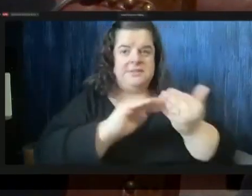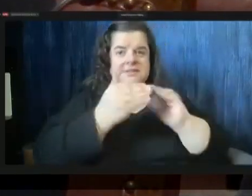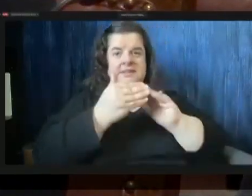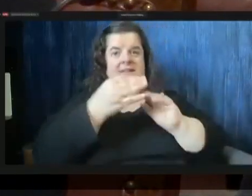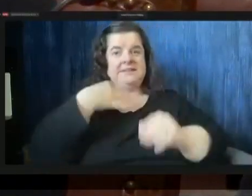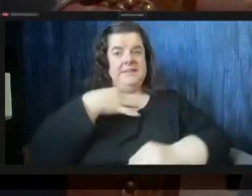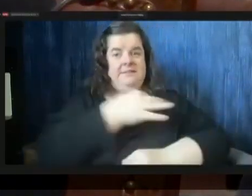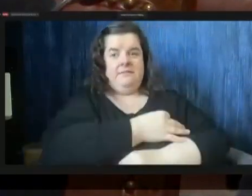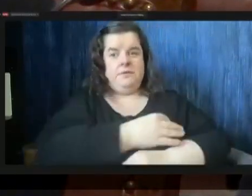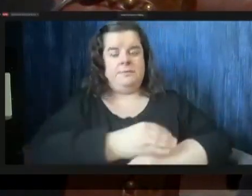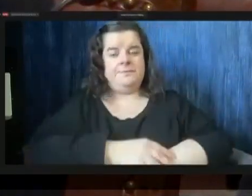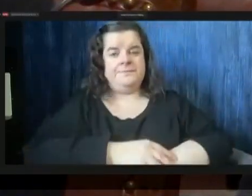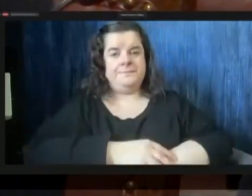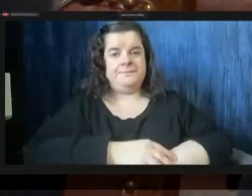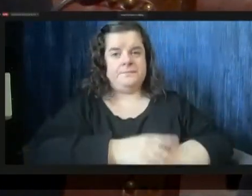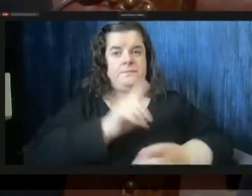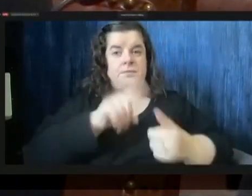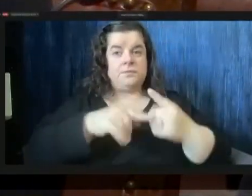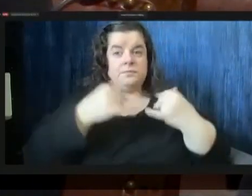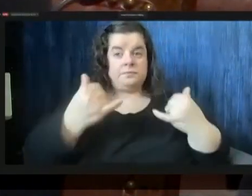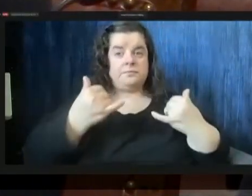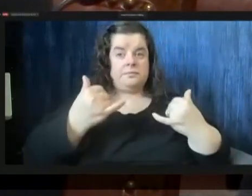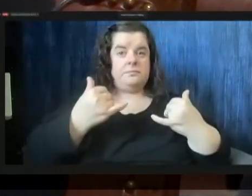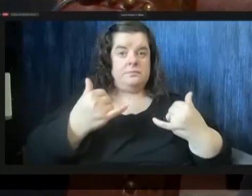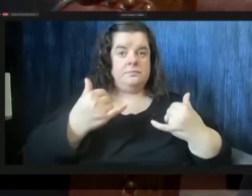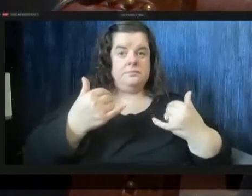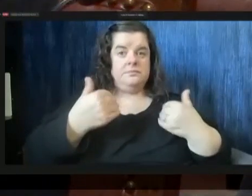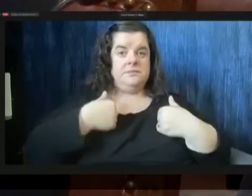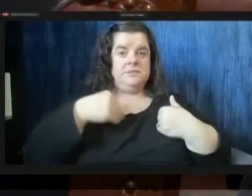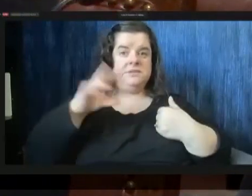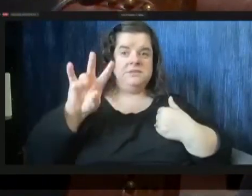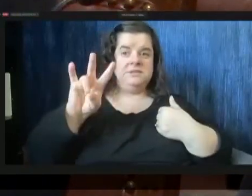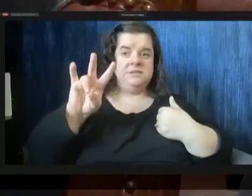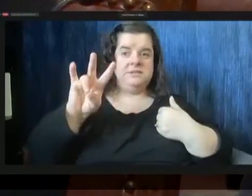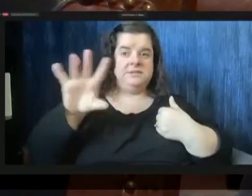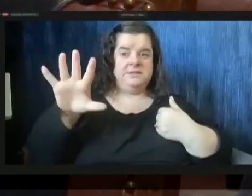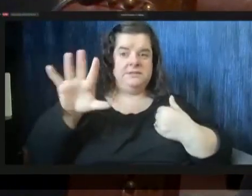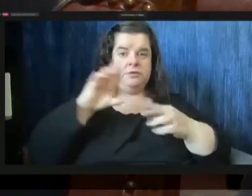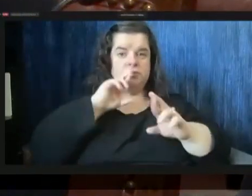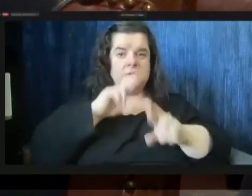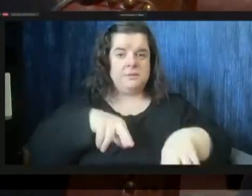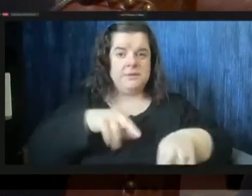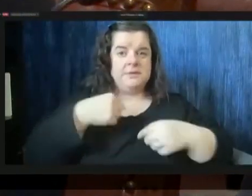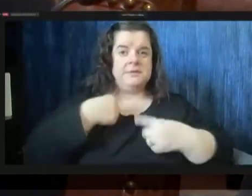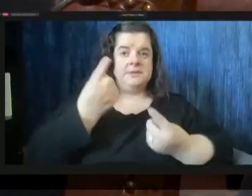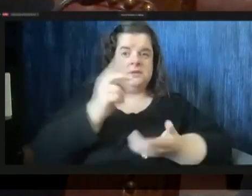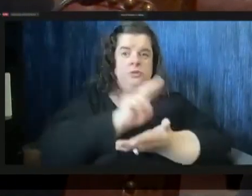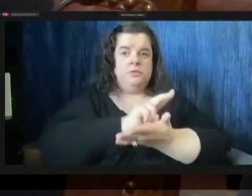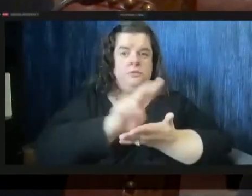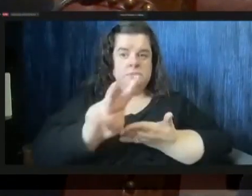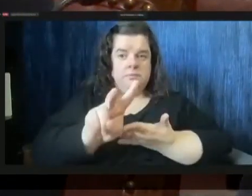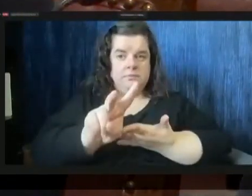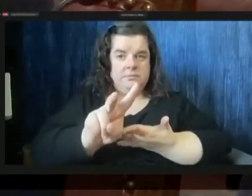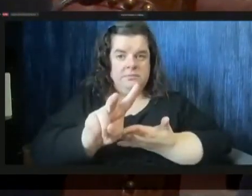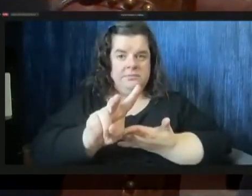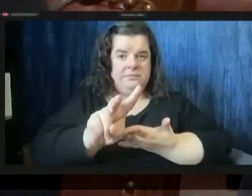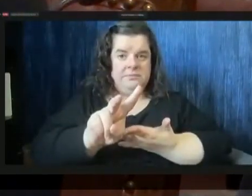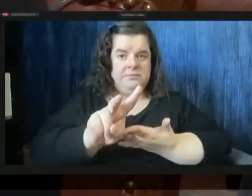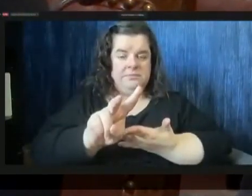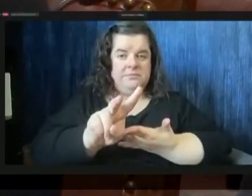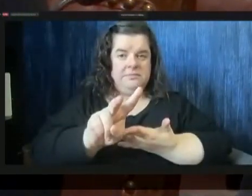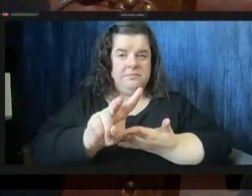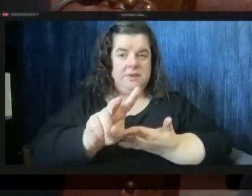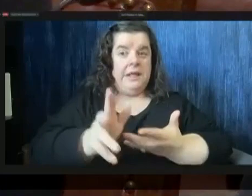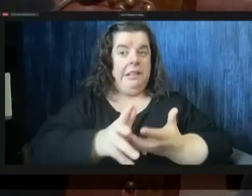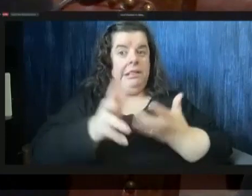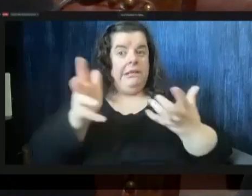so to date, we've had about 75 responses in the past 2 weeks. And so a lot of that is